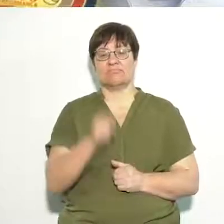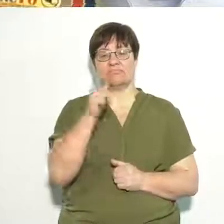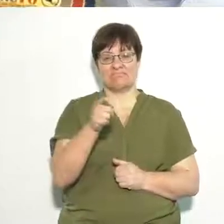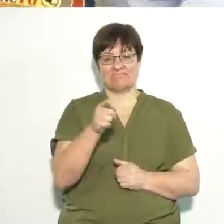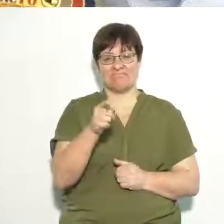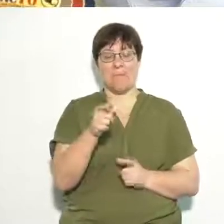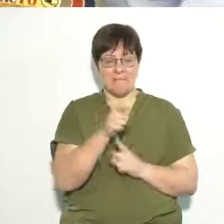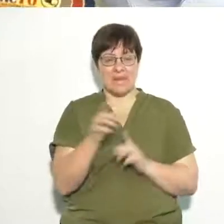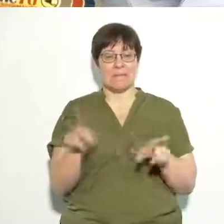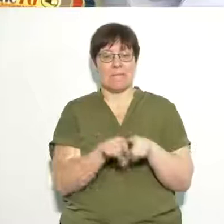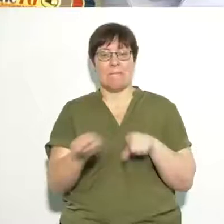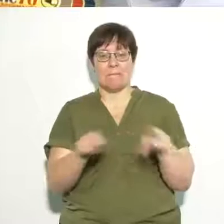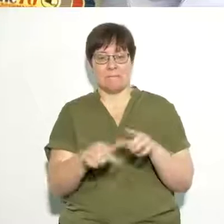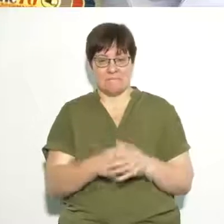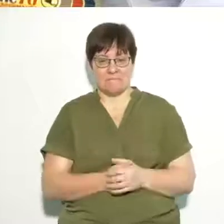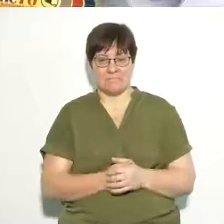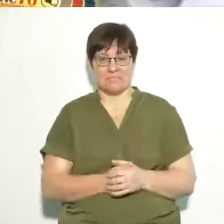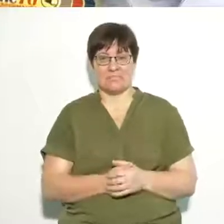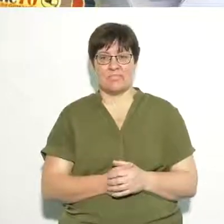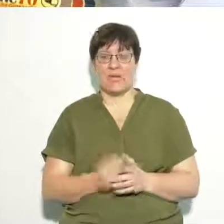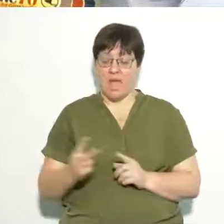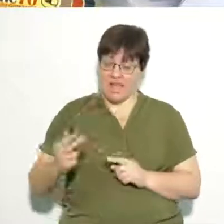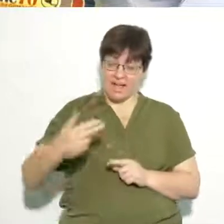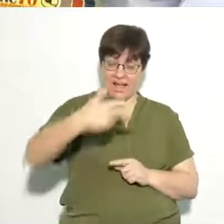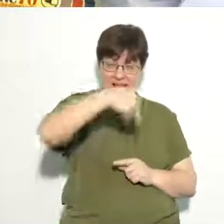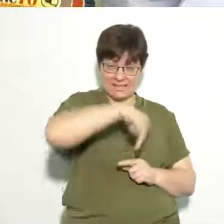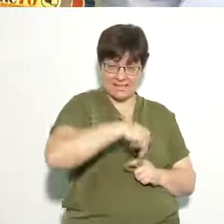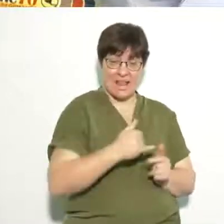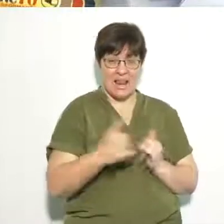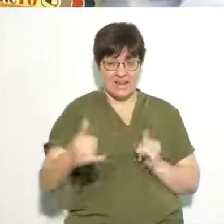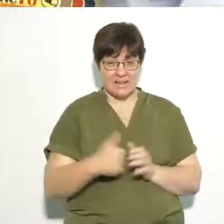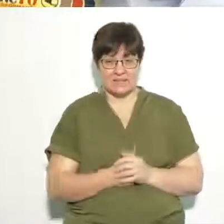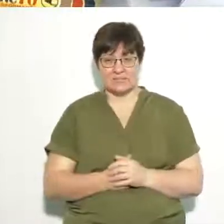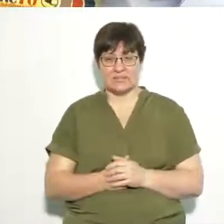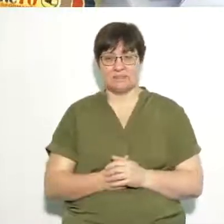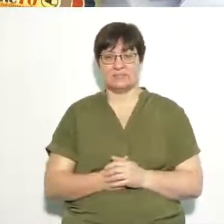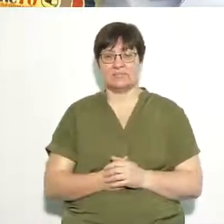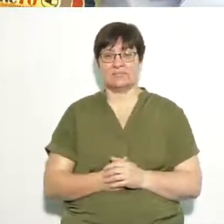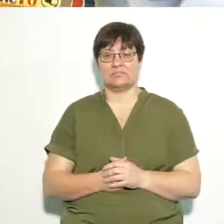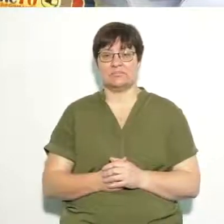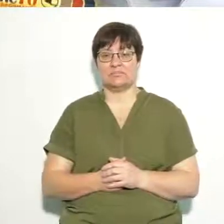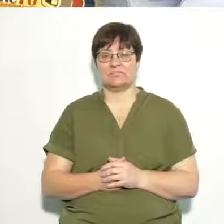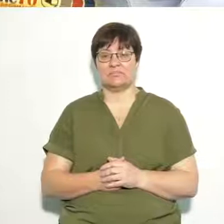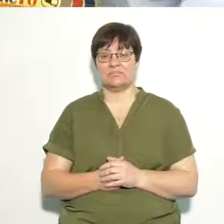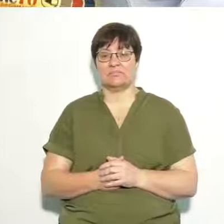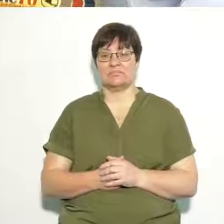As long as it's symmetrical, you then need to cut out your lines that you have drawn.